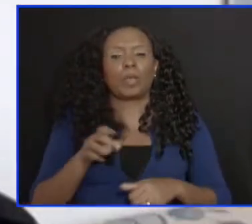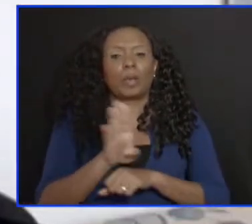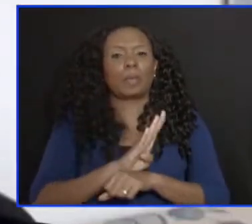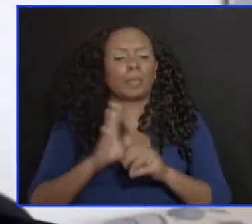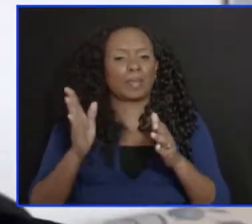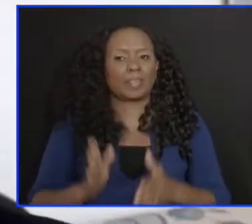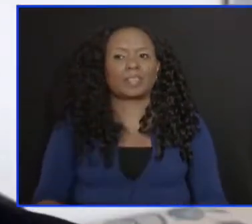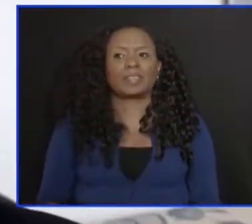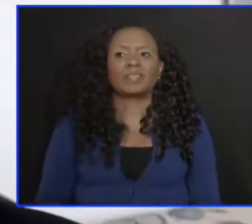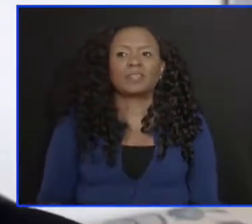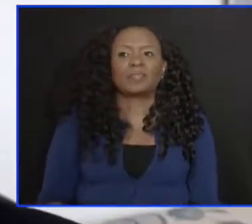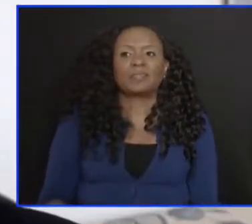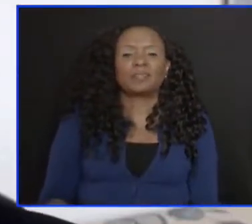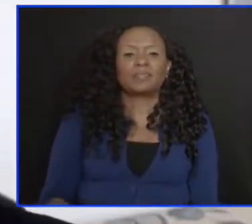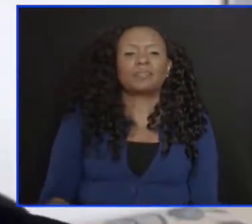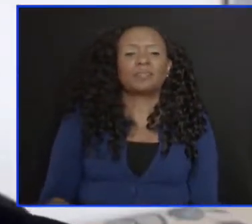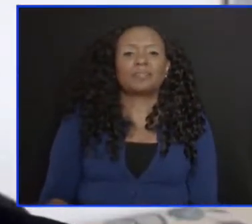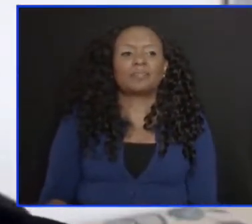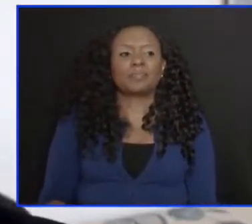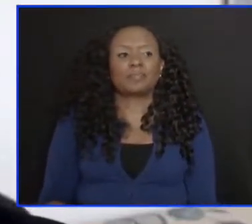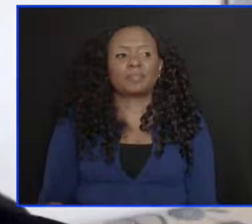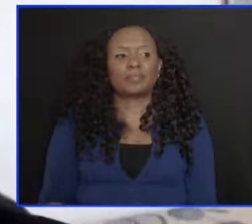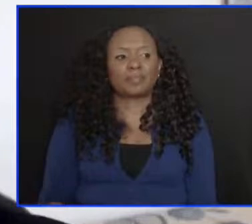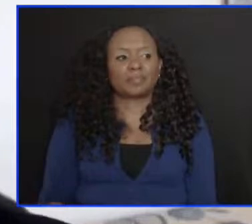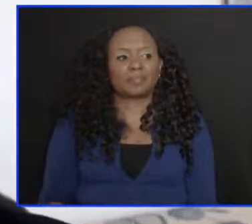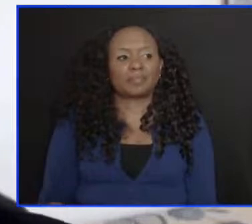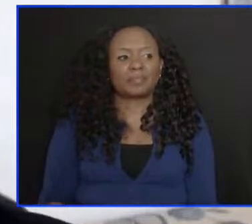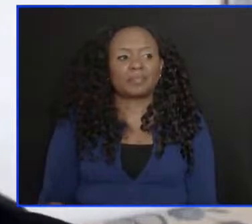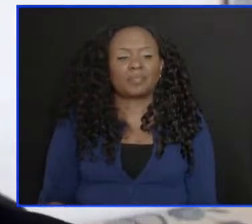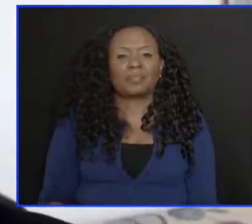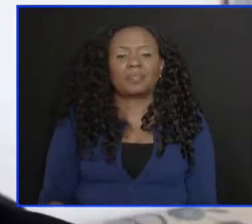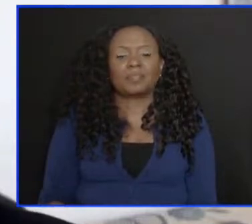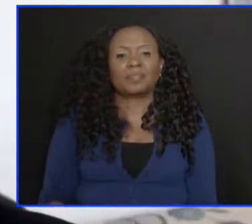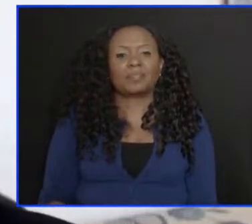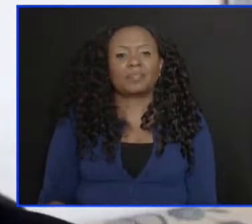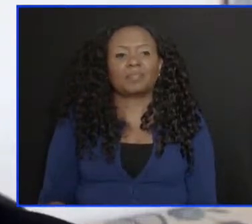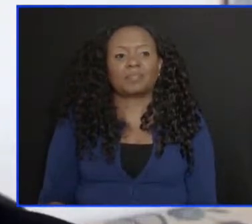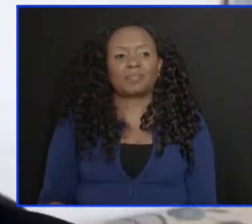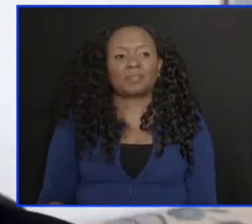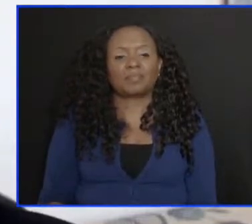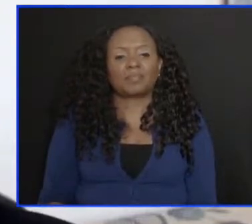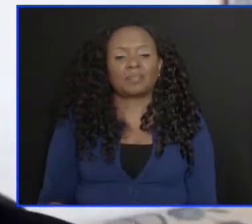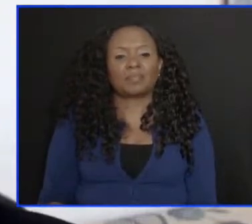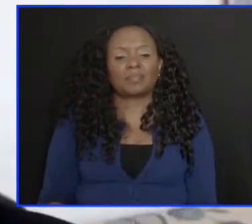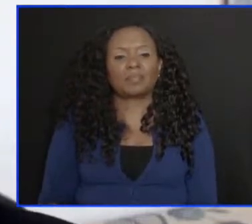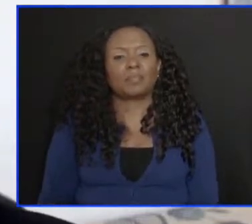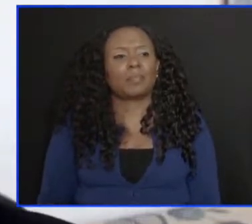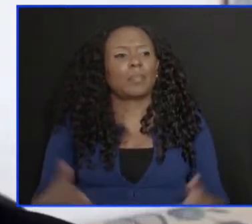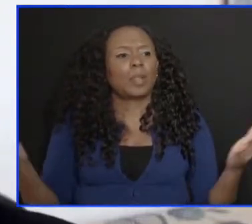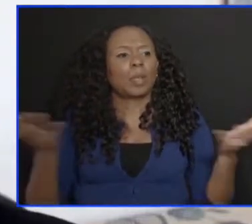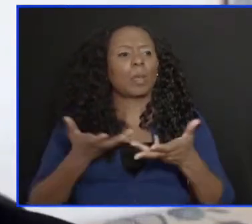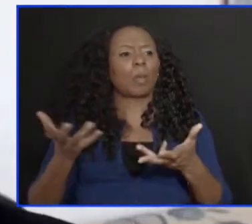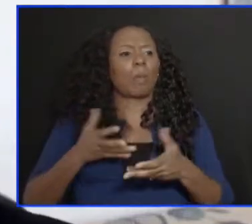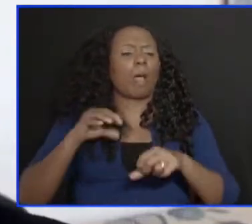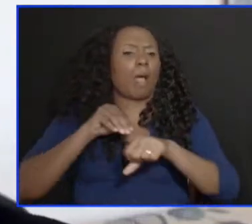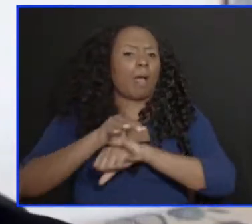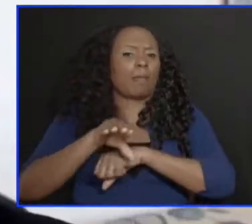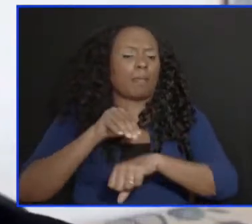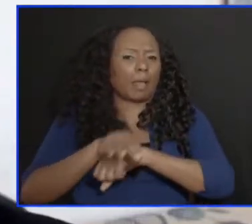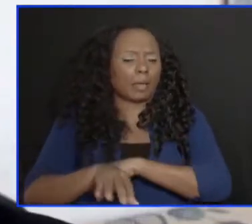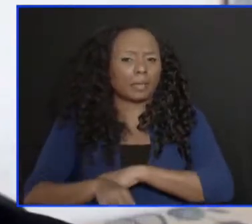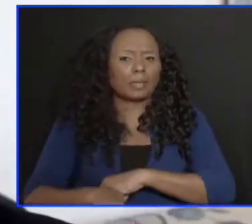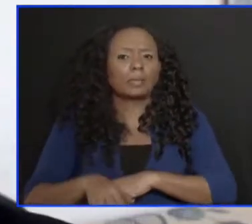In addressing this issue, what advice would you give to members of the public in dealing with the elderly